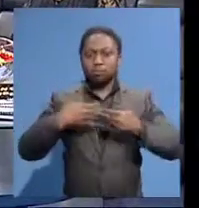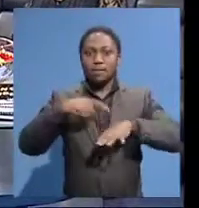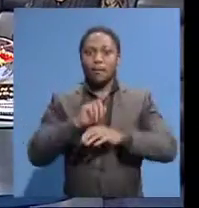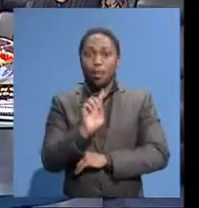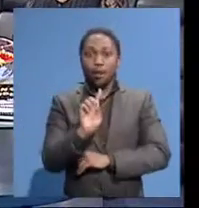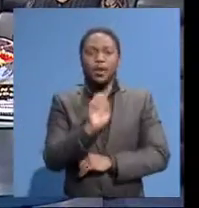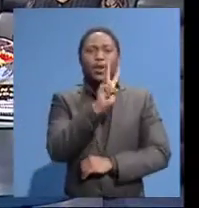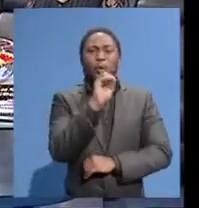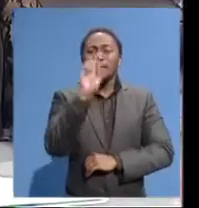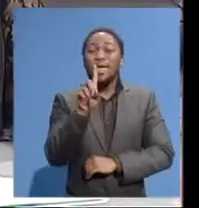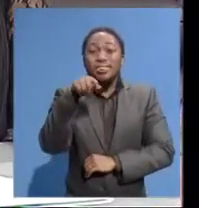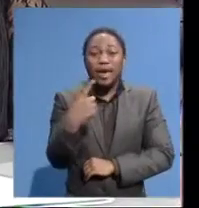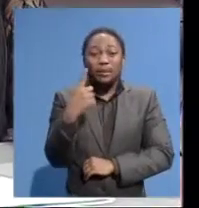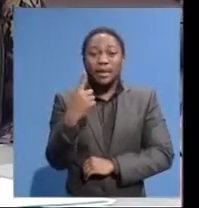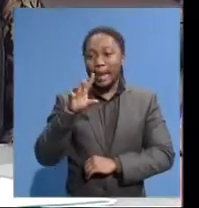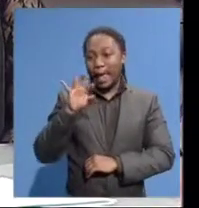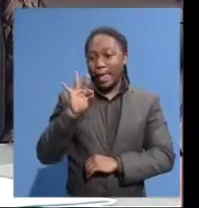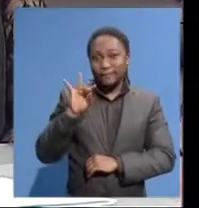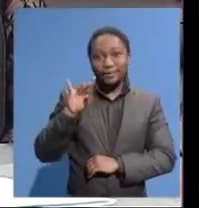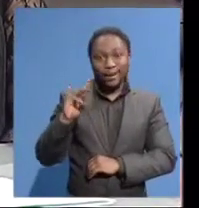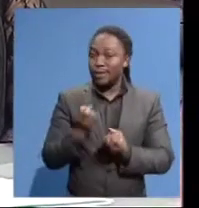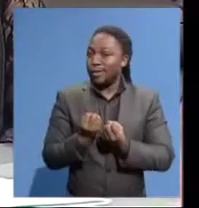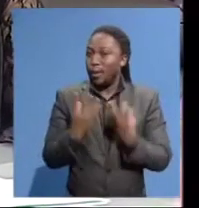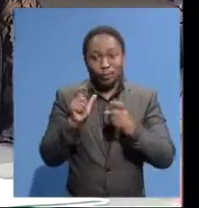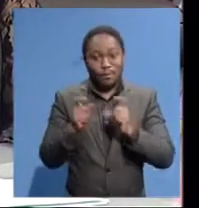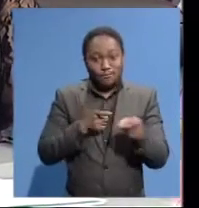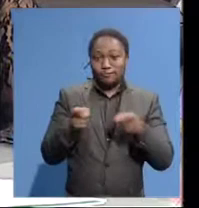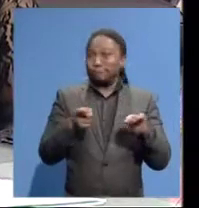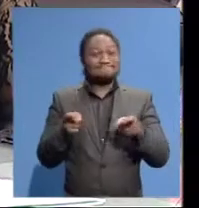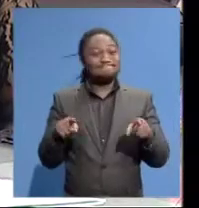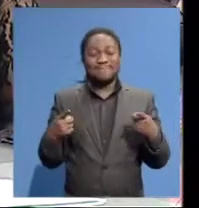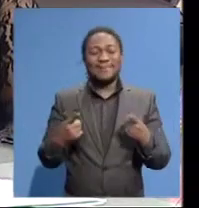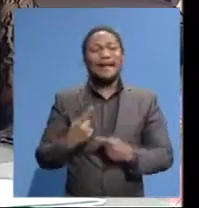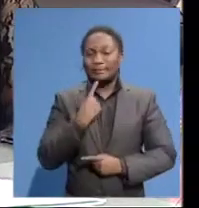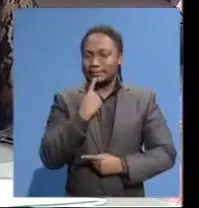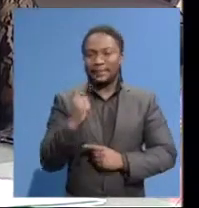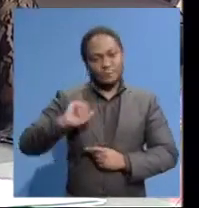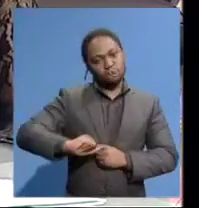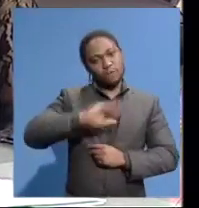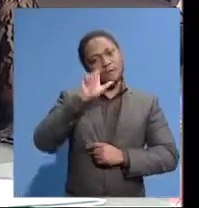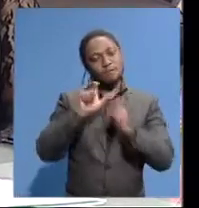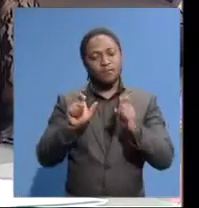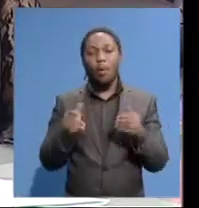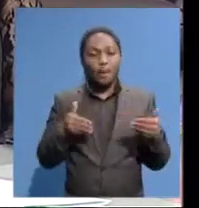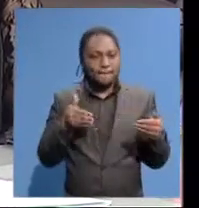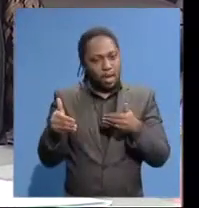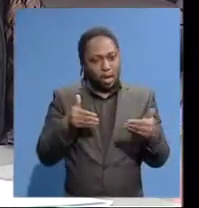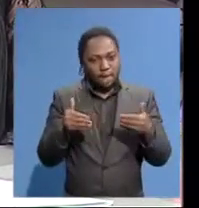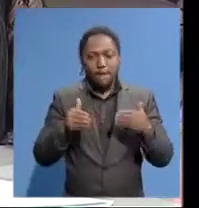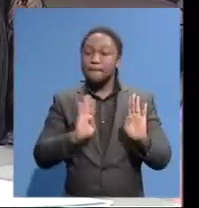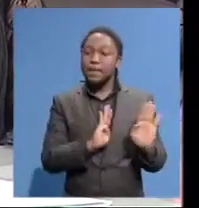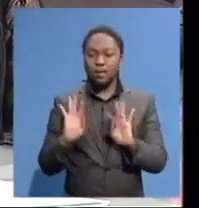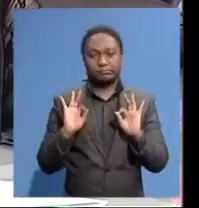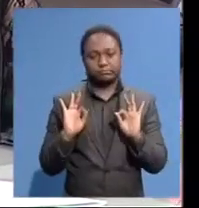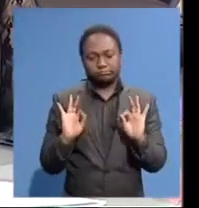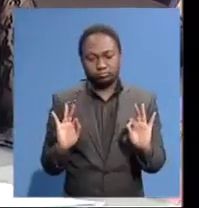a day, that's a lot of people to manage. And I must say that South Africans have been behaving and with dignity, they're